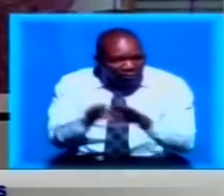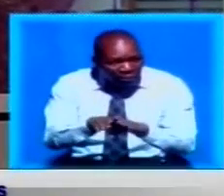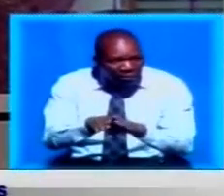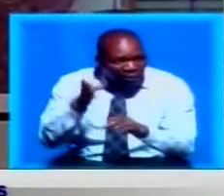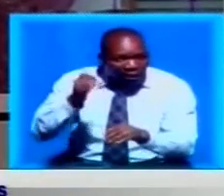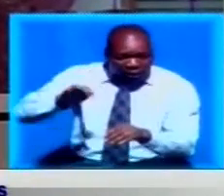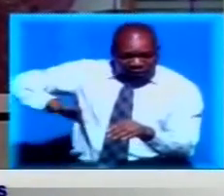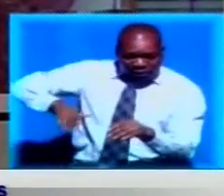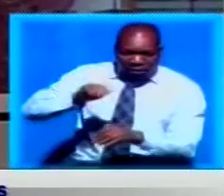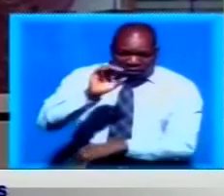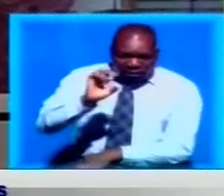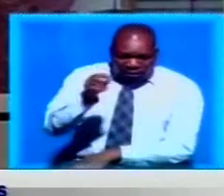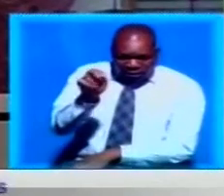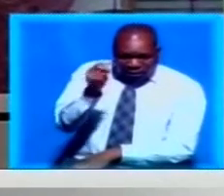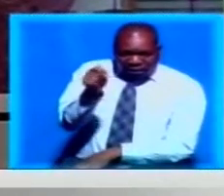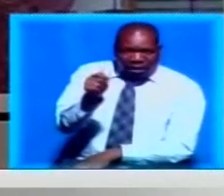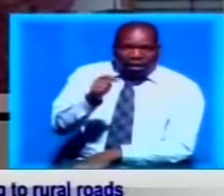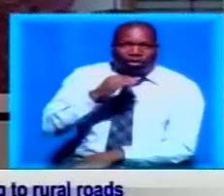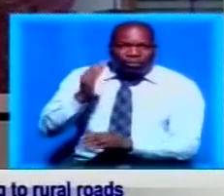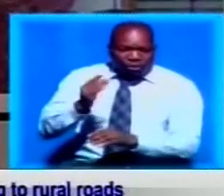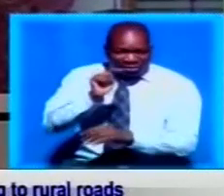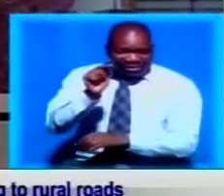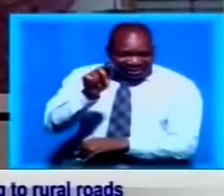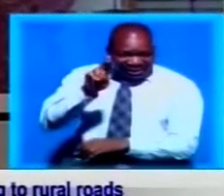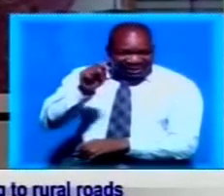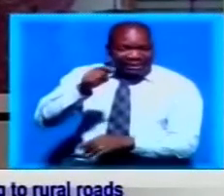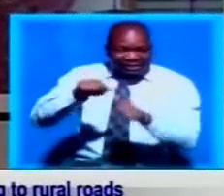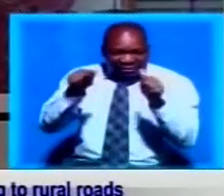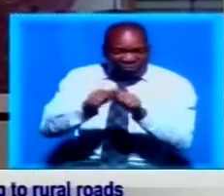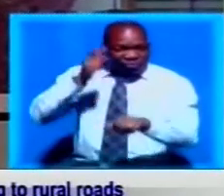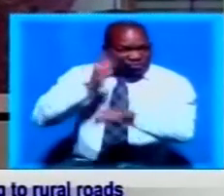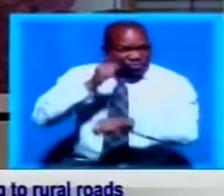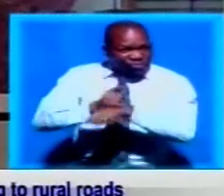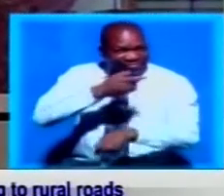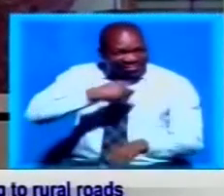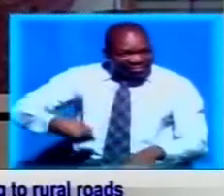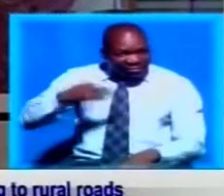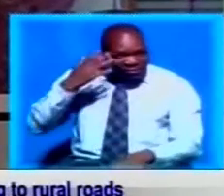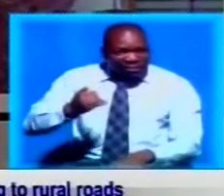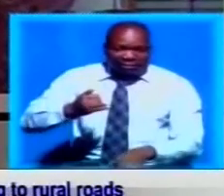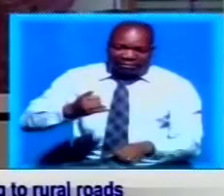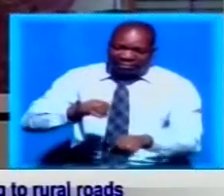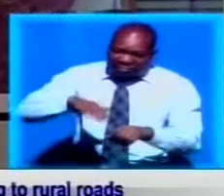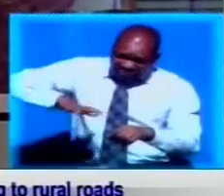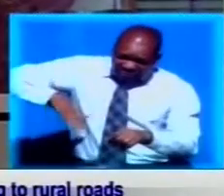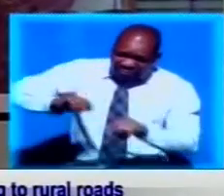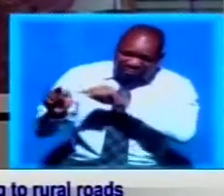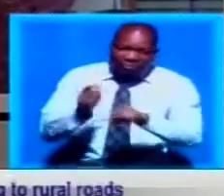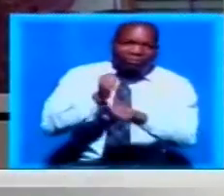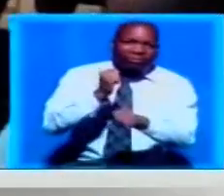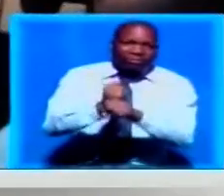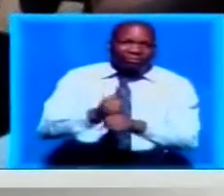Commissioner General Kingsley Chanda has issued a stern warning to employees over late reporting for work. Max Ligone